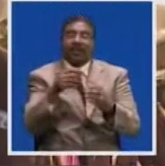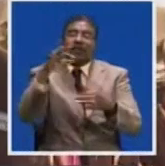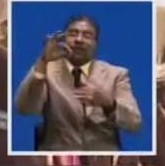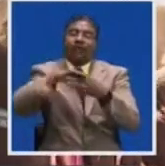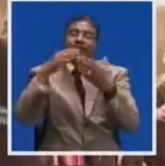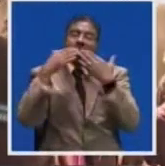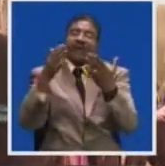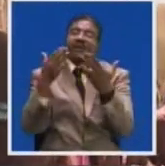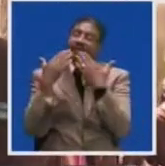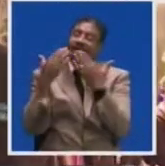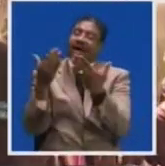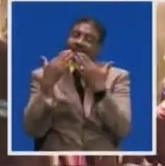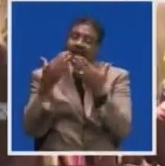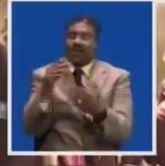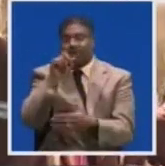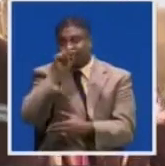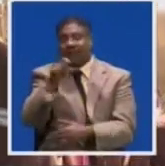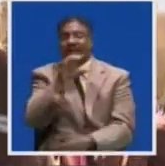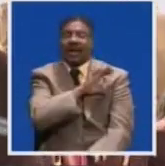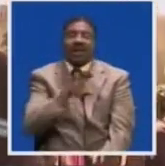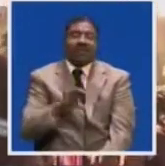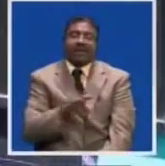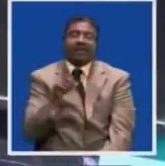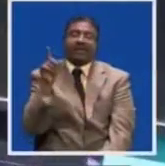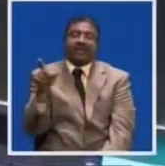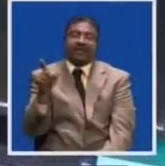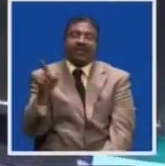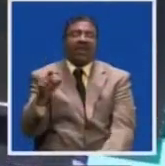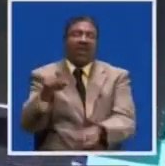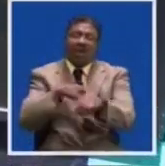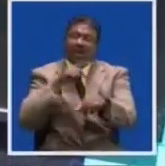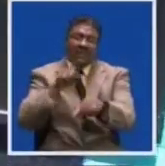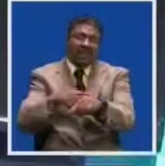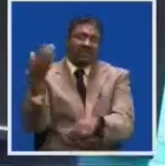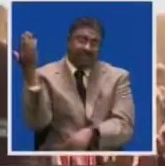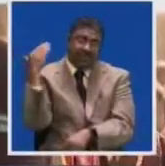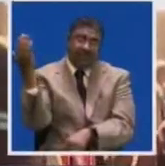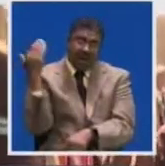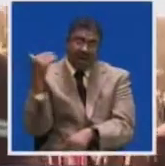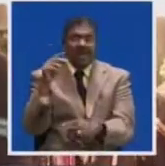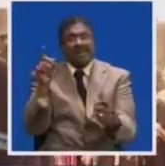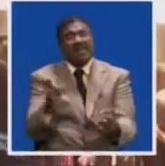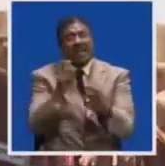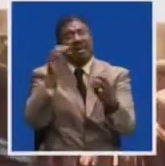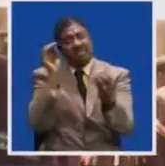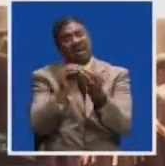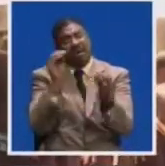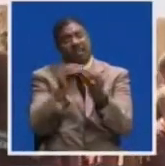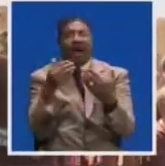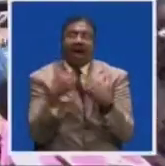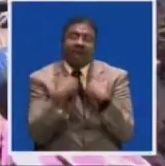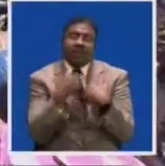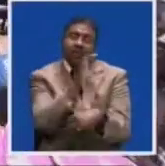you to the Madison Insurance for the donations I've made, because long time in the past we faced many challenges in terms of